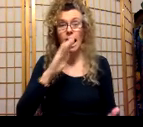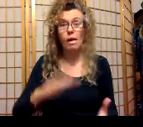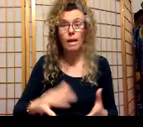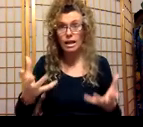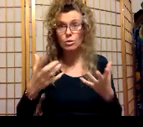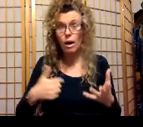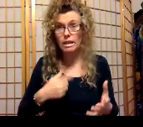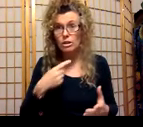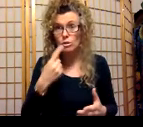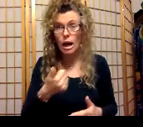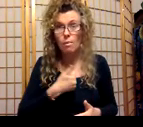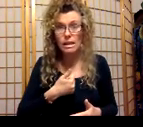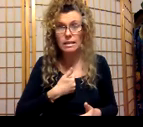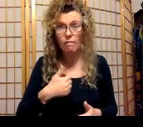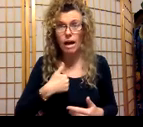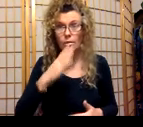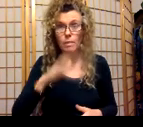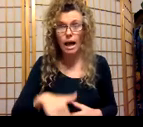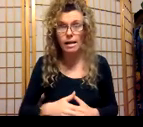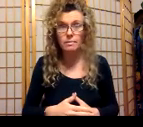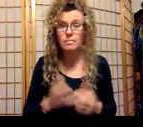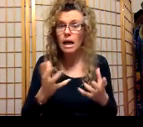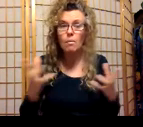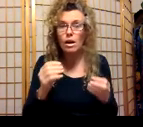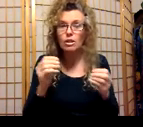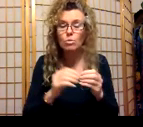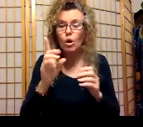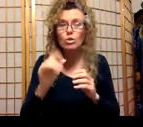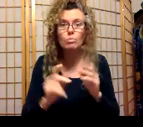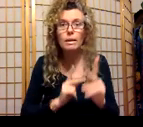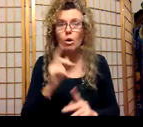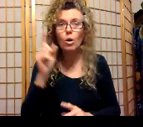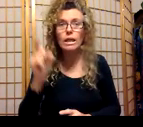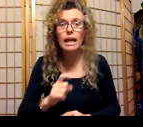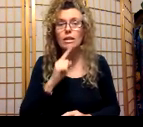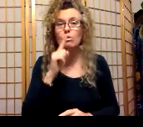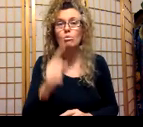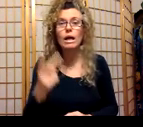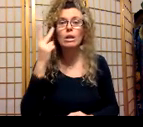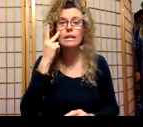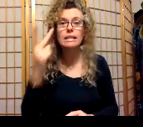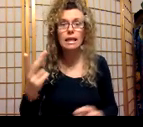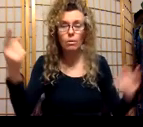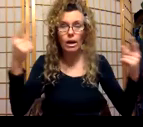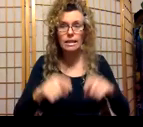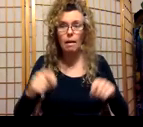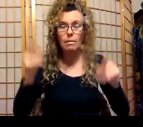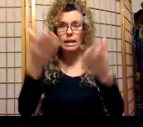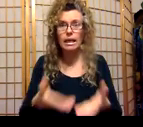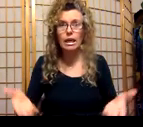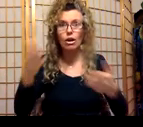want me to tell myself that I was bad? How much more do people need to really see what is happening here on